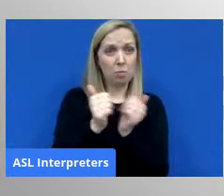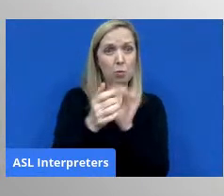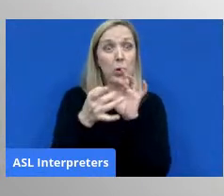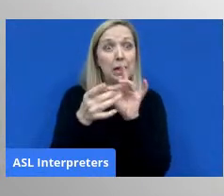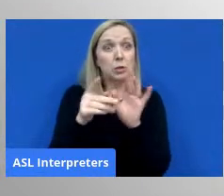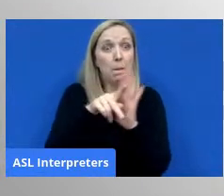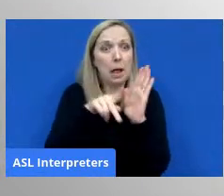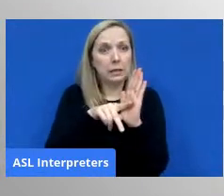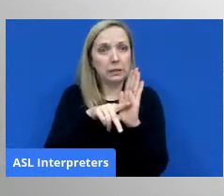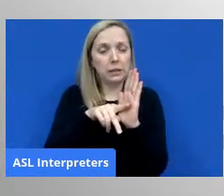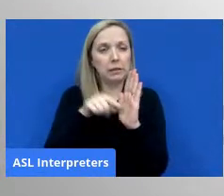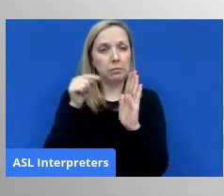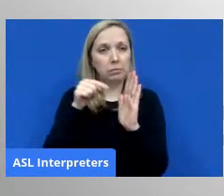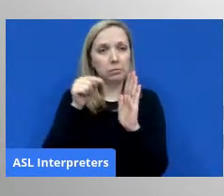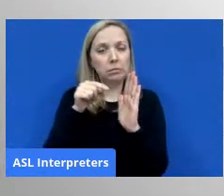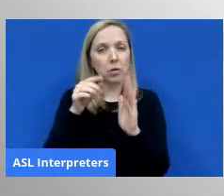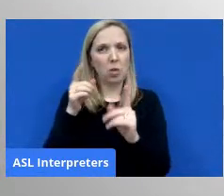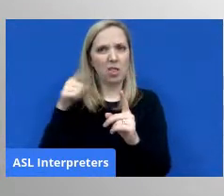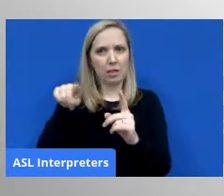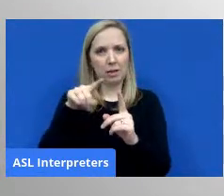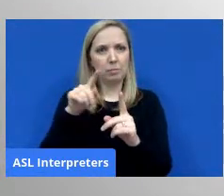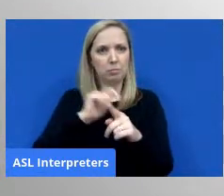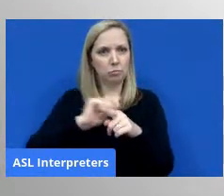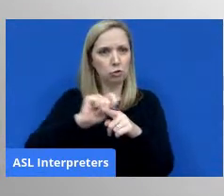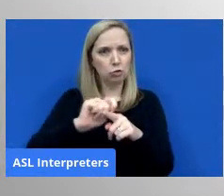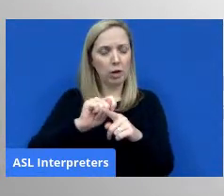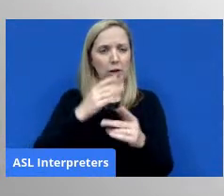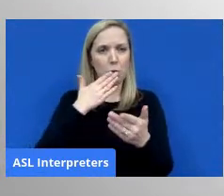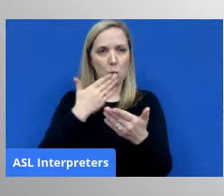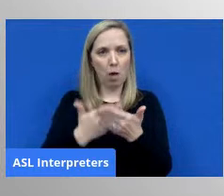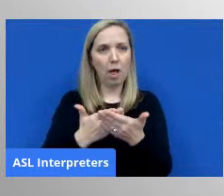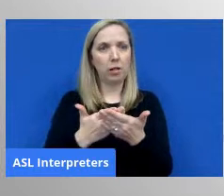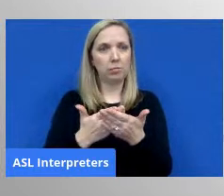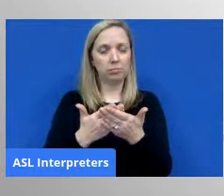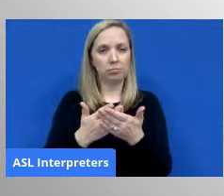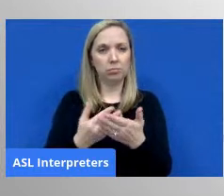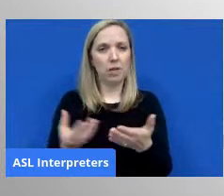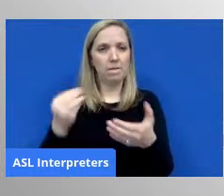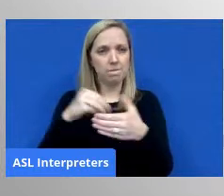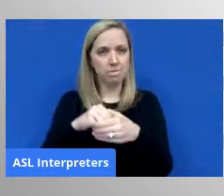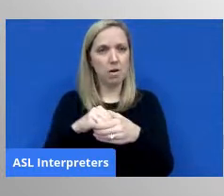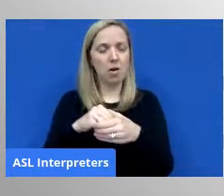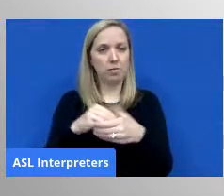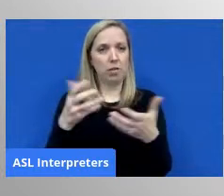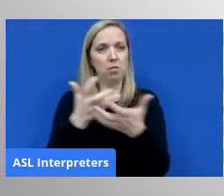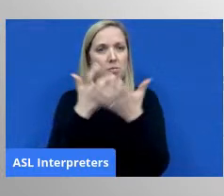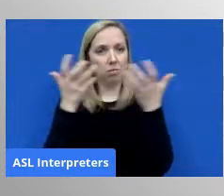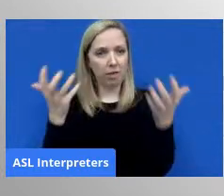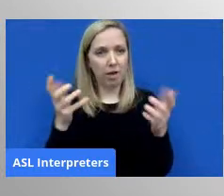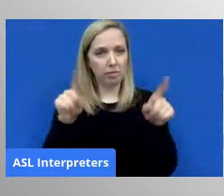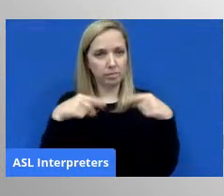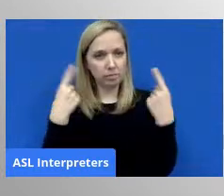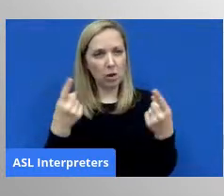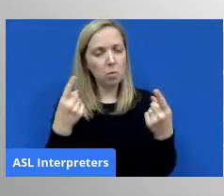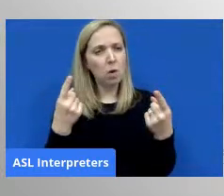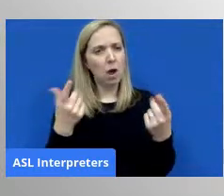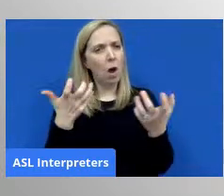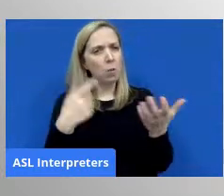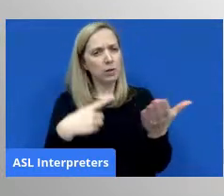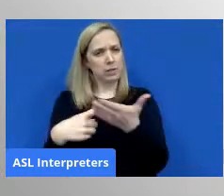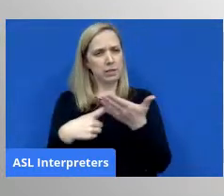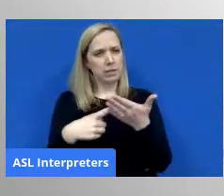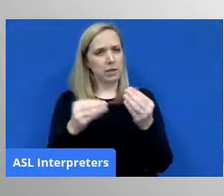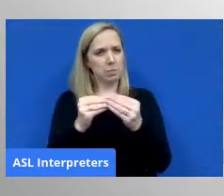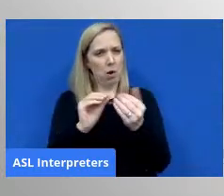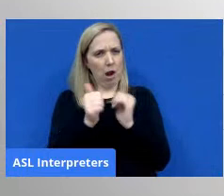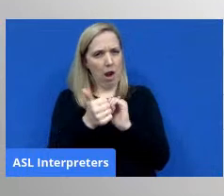well inducted into the policy process, which, yeah, we need to discuss further how we want to do this